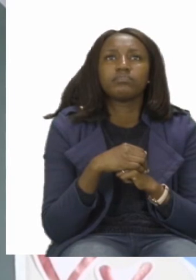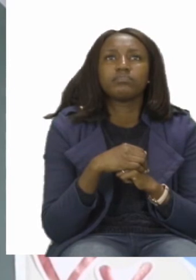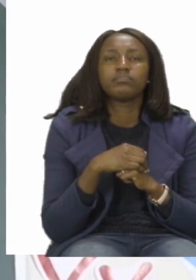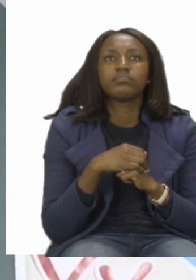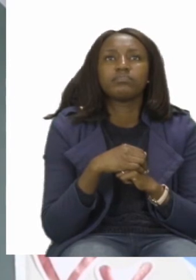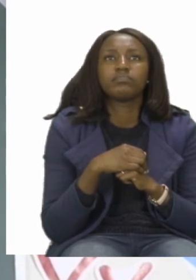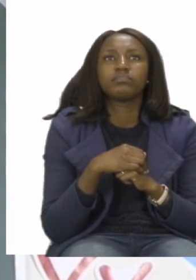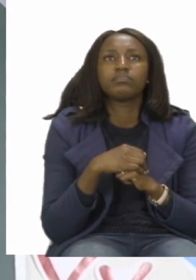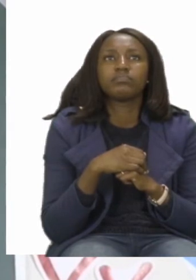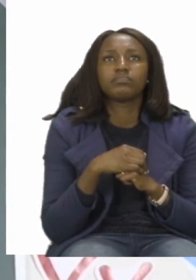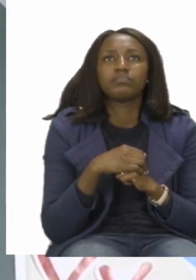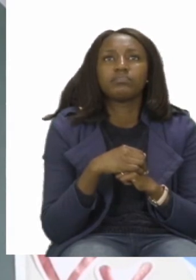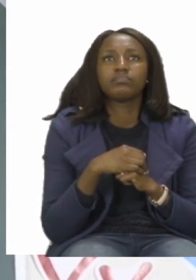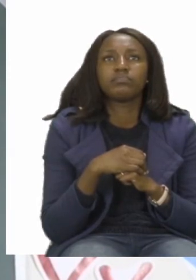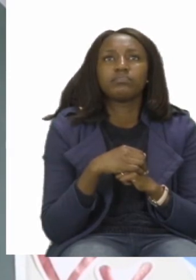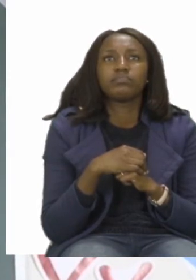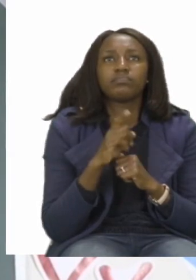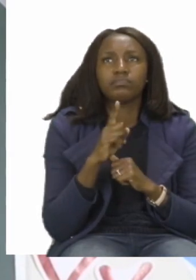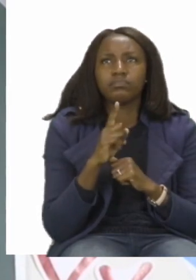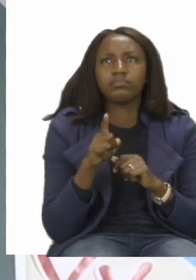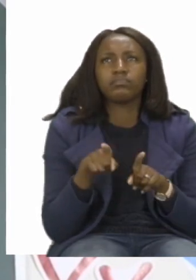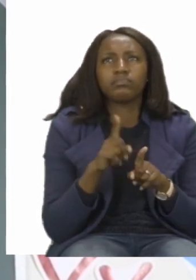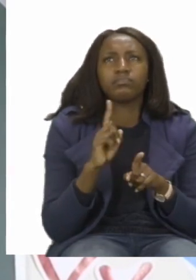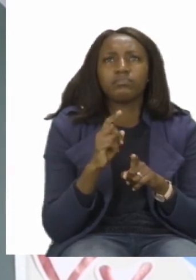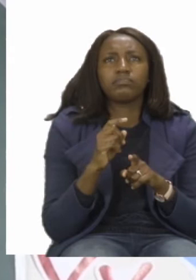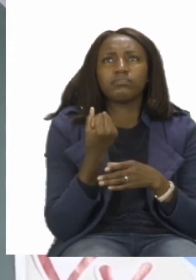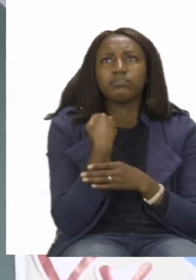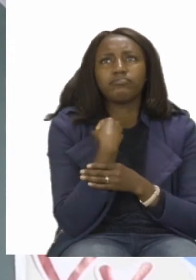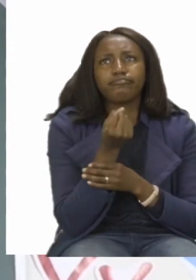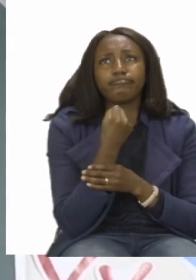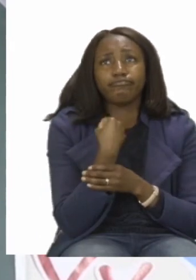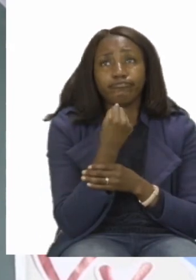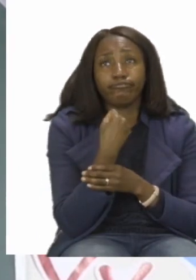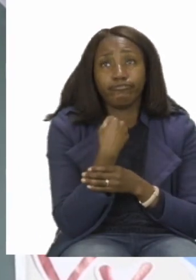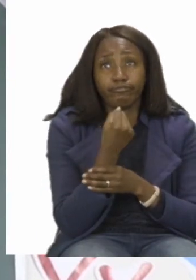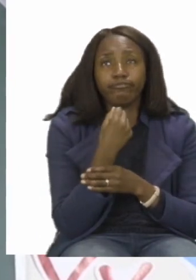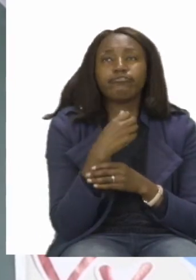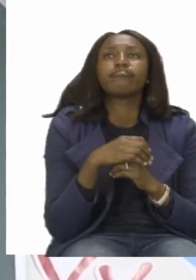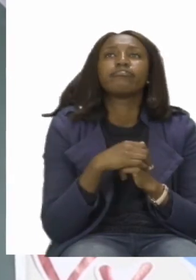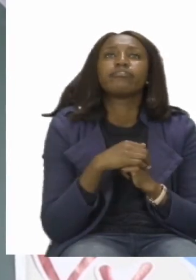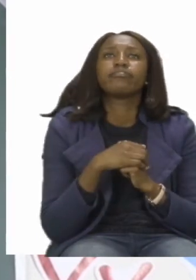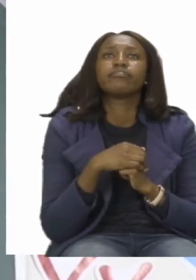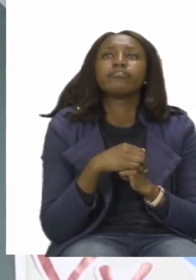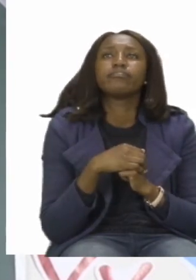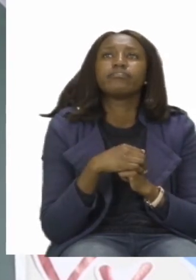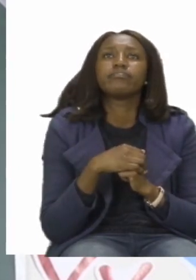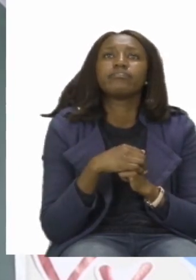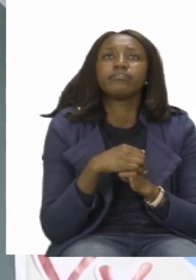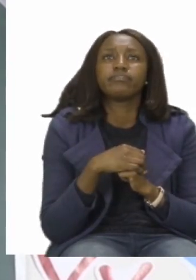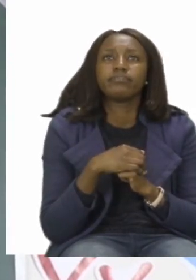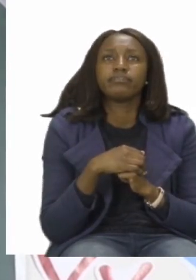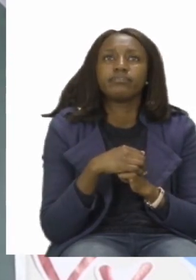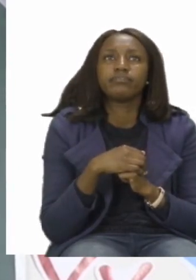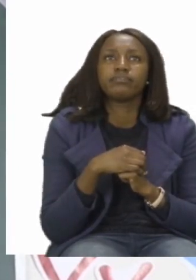version of which shape do you think? What does this one look like? That's right, grade 3s, it looks